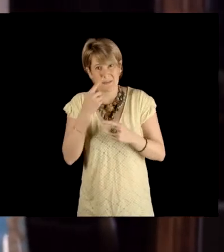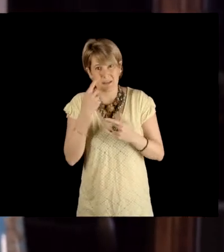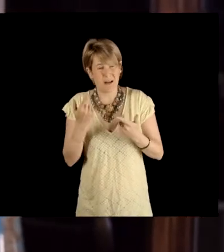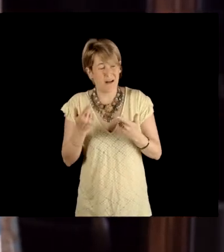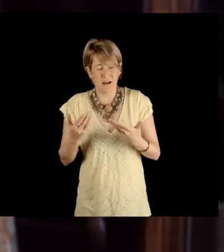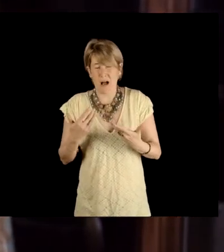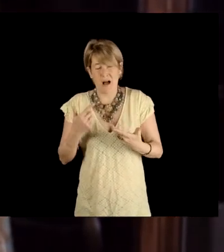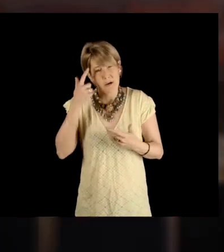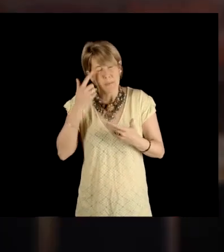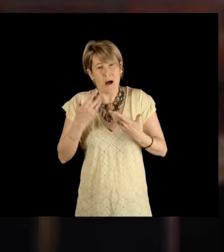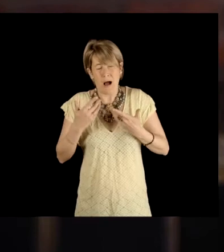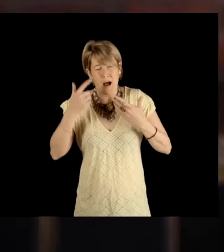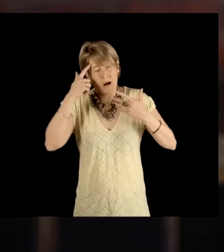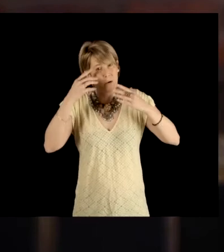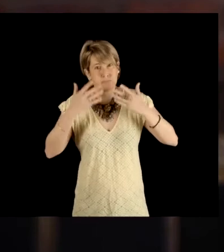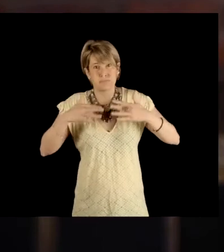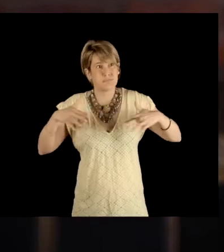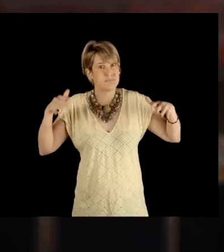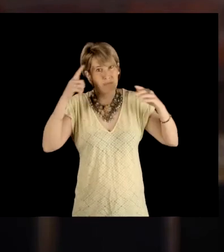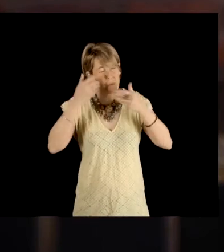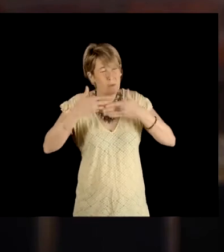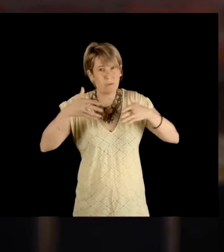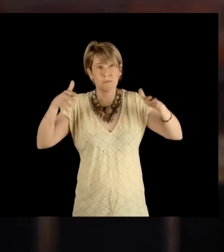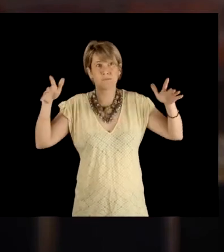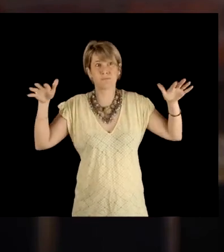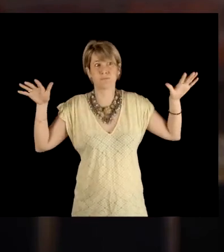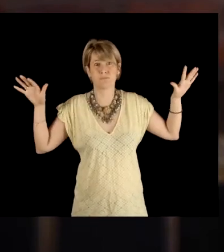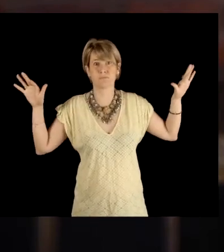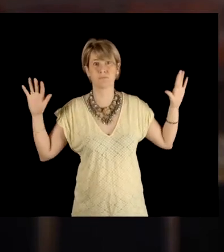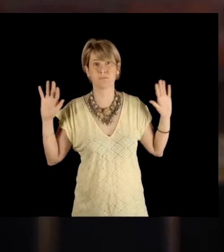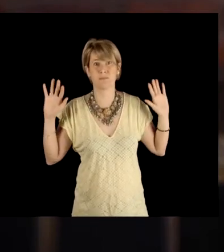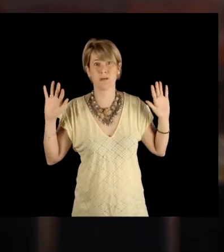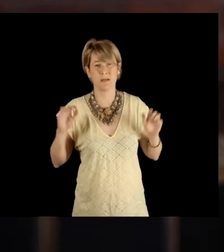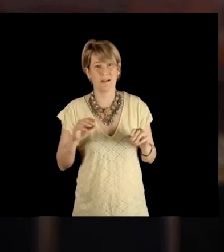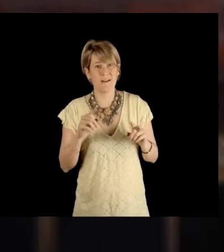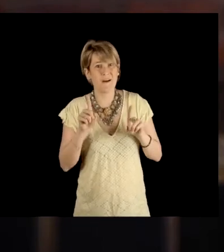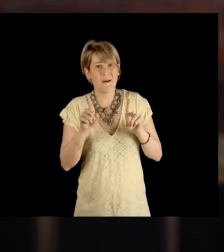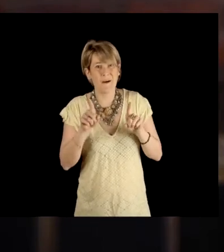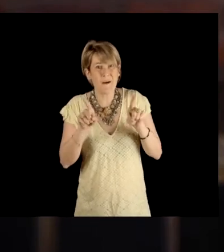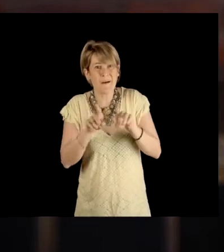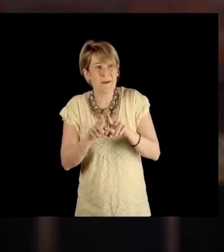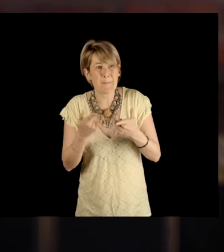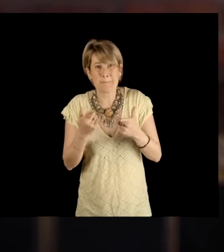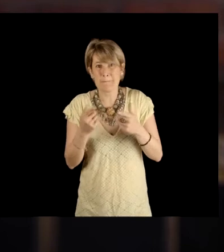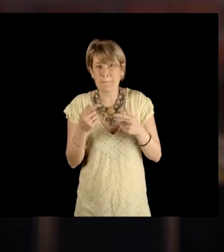returning and sees the log that he thought it was a dead corpse.